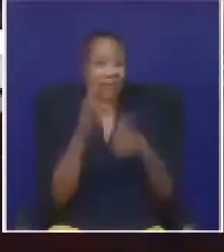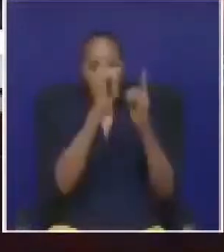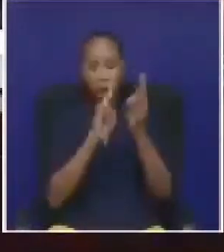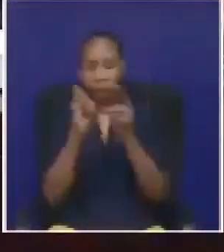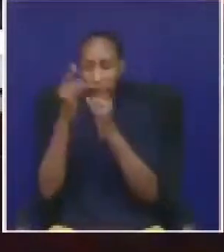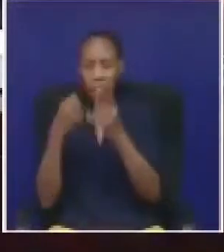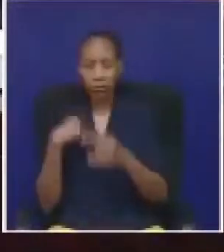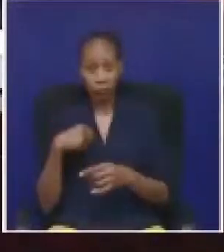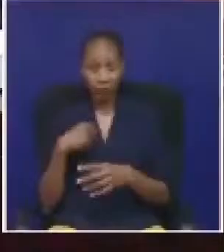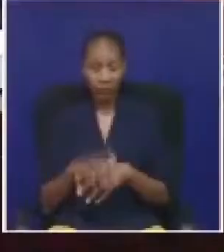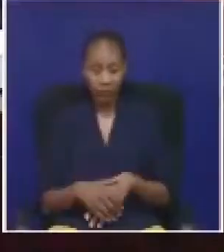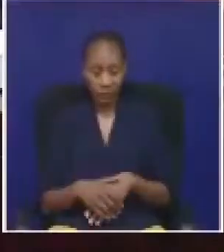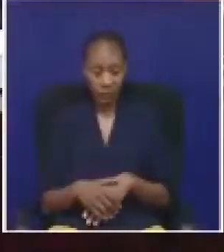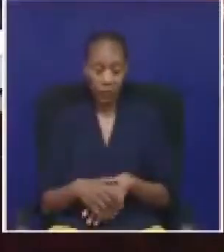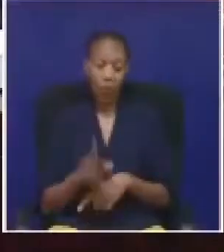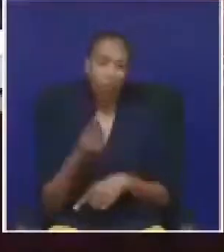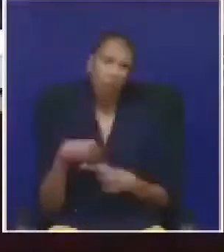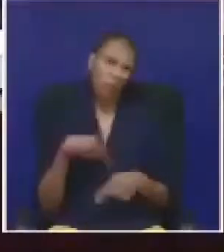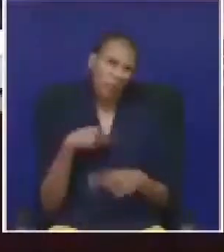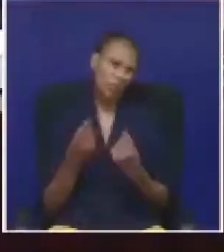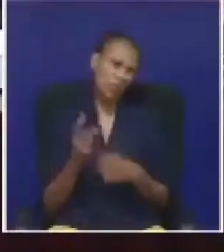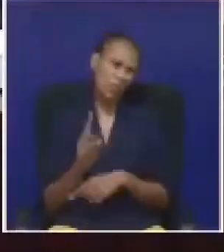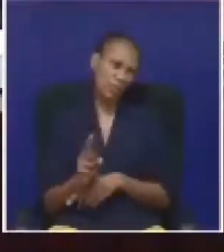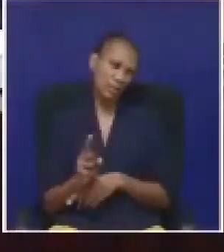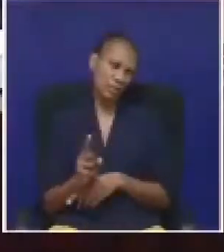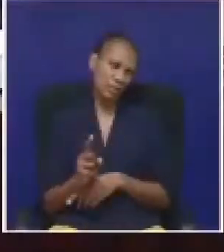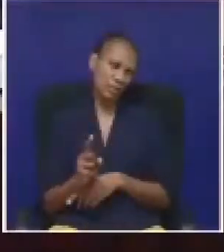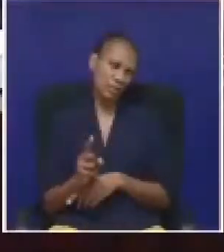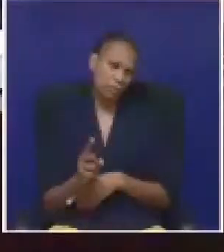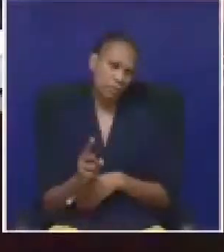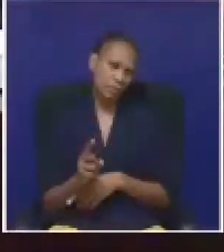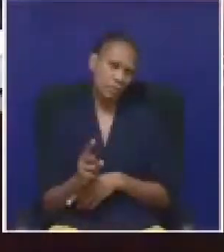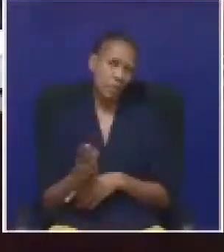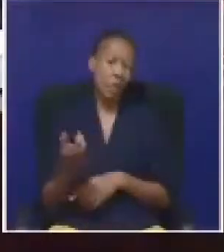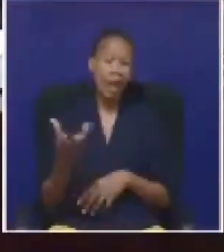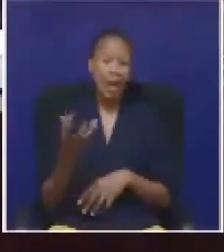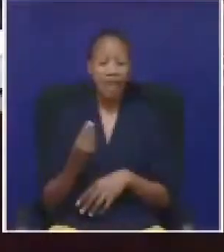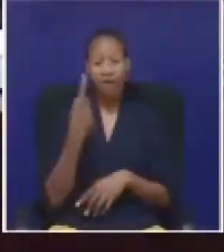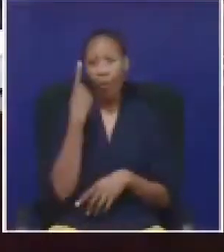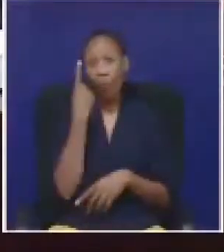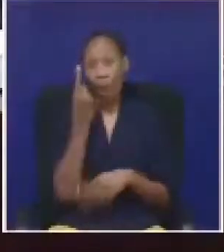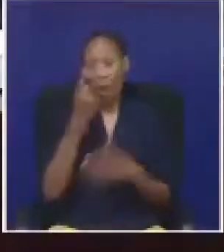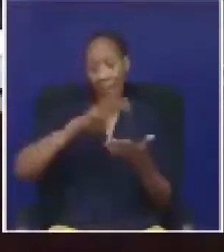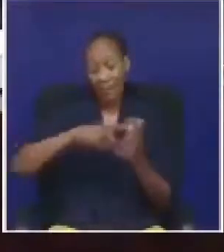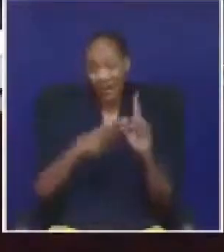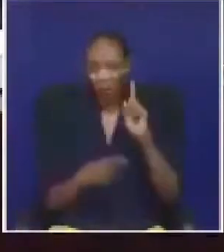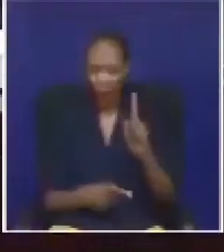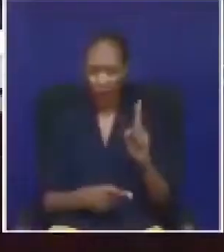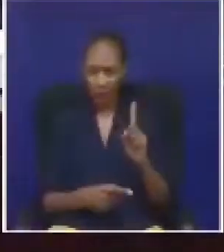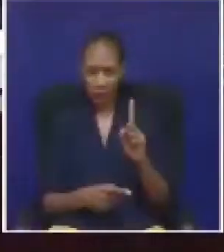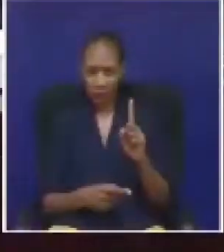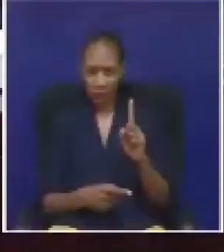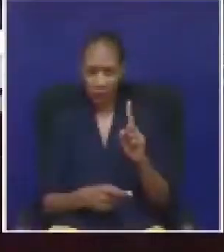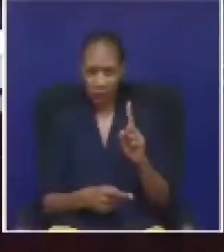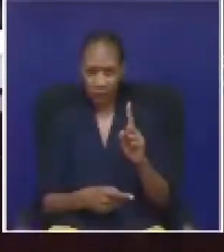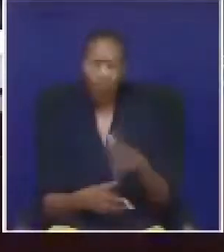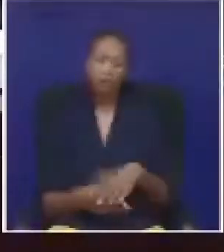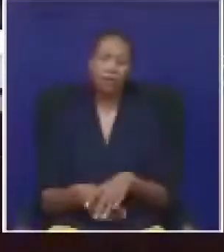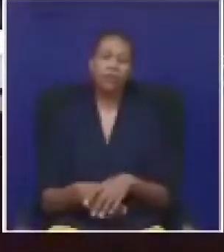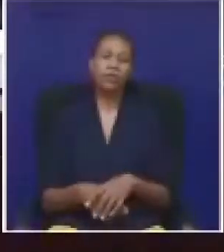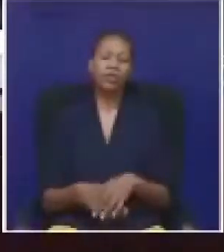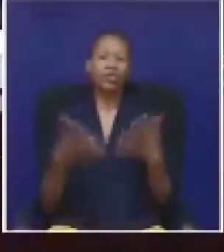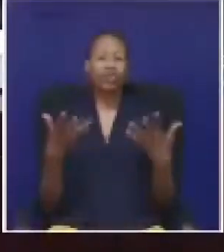to ensure that there are these one plans, and therefore, in terms